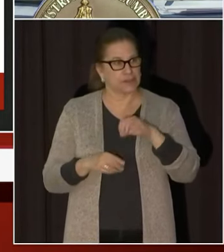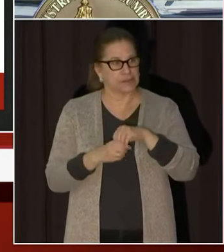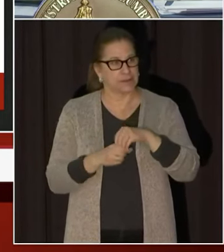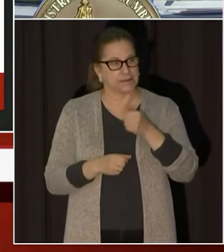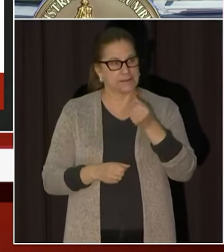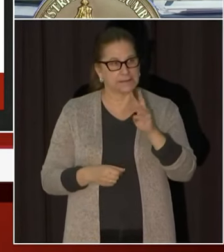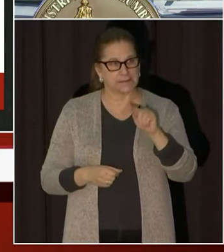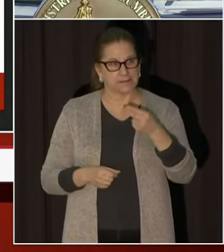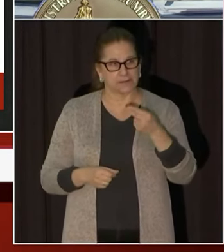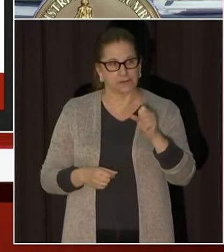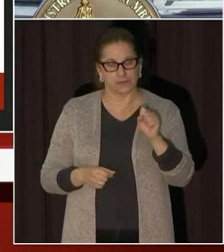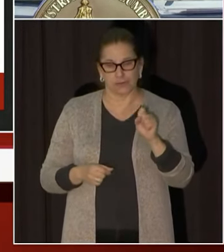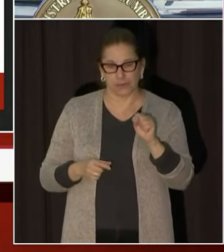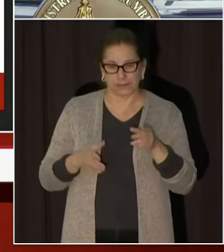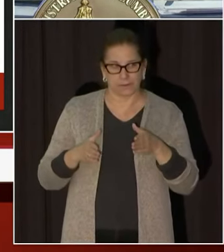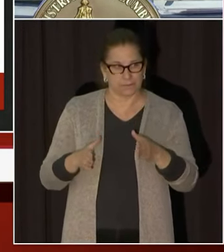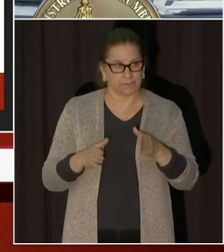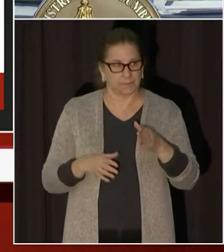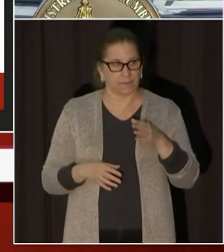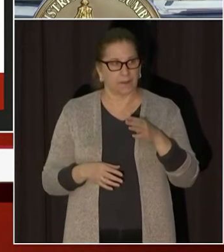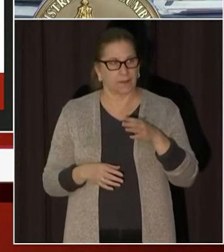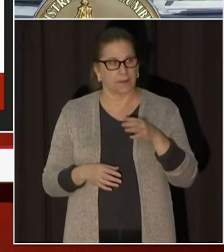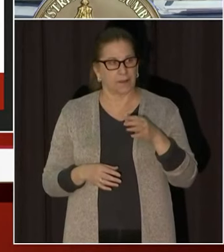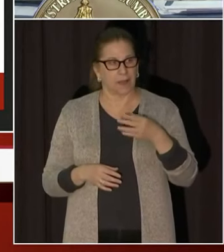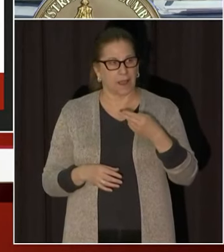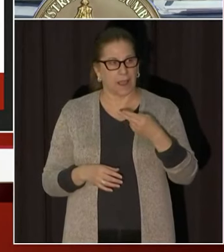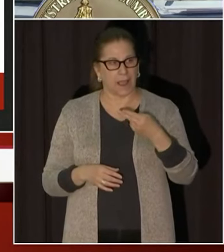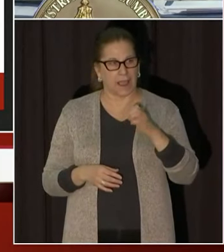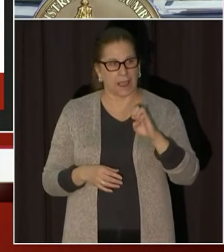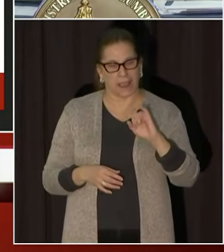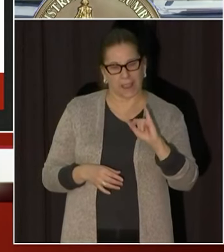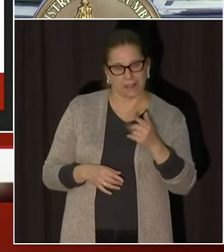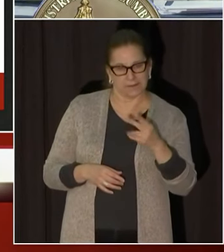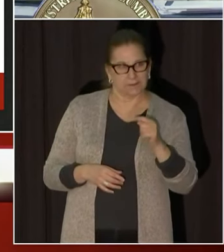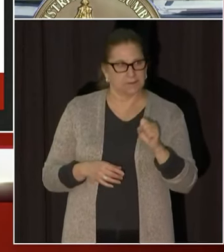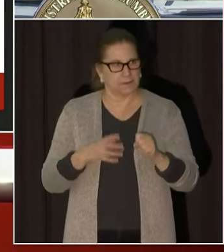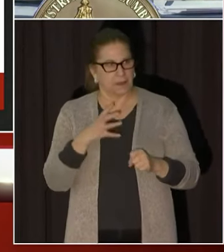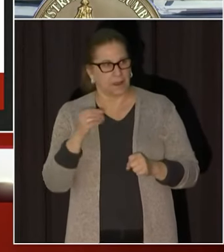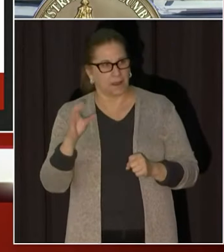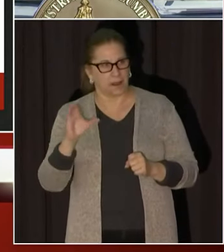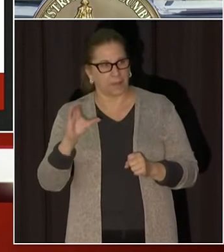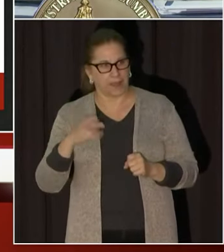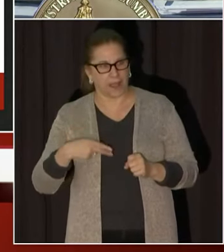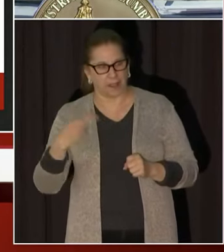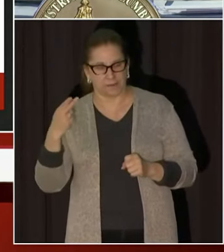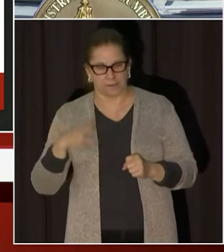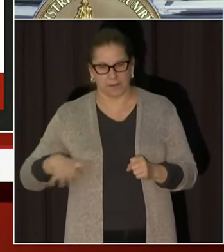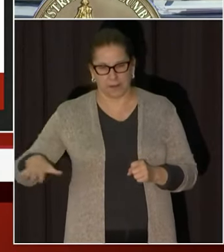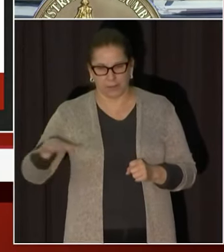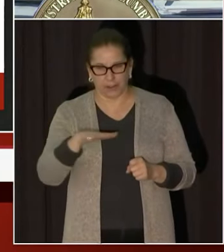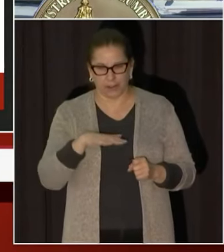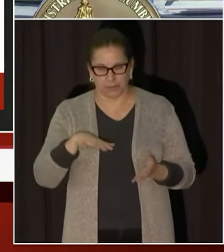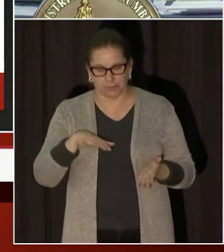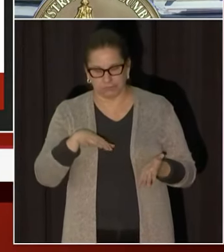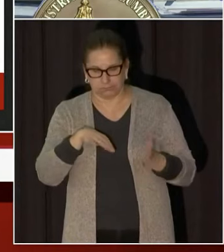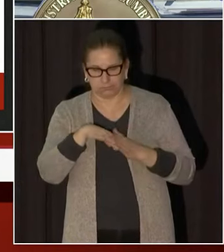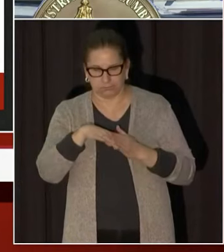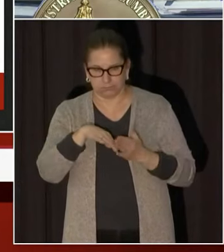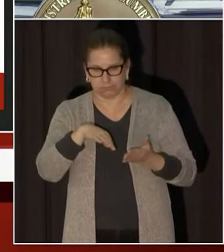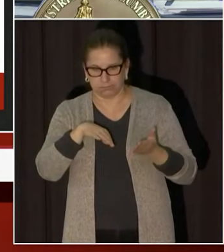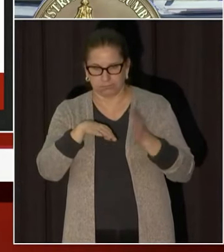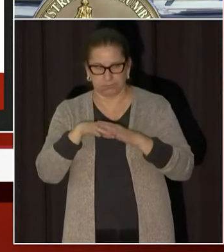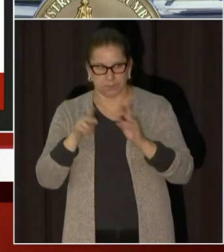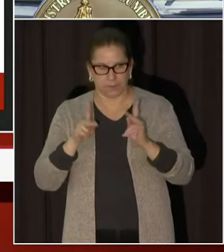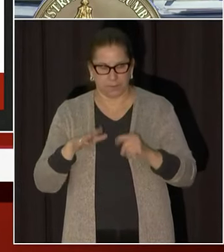today, so that we are highlighting for all of our residents to follow the guidelines so that we